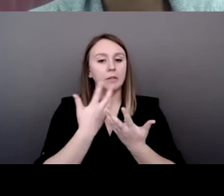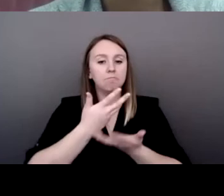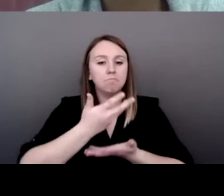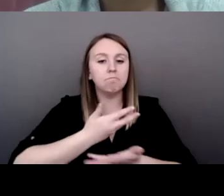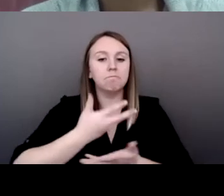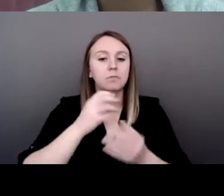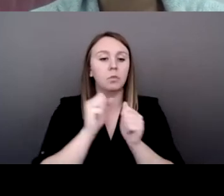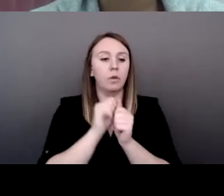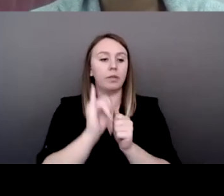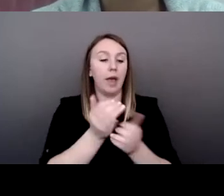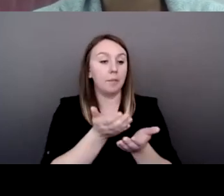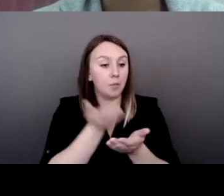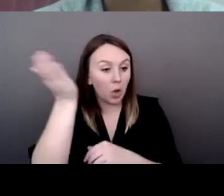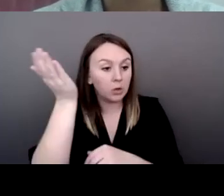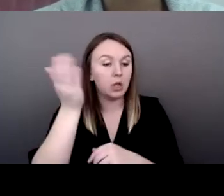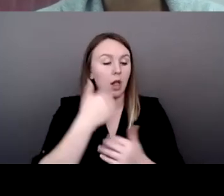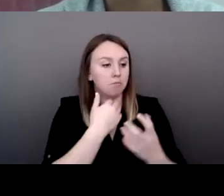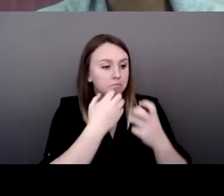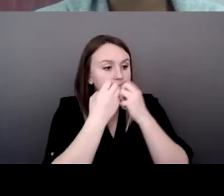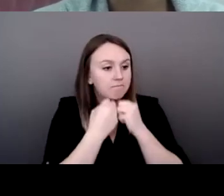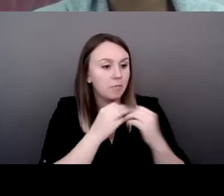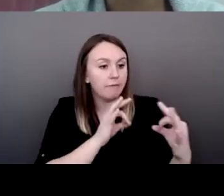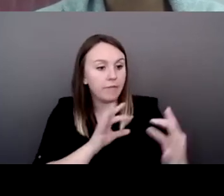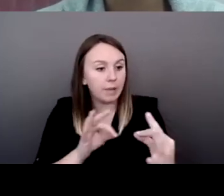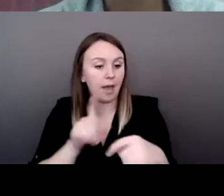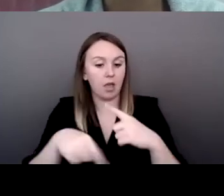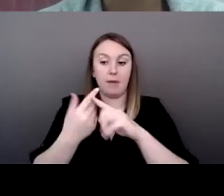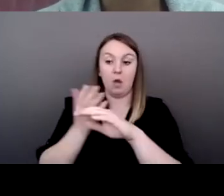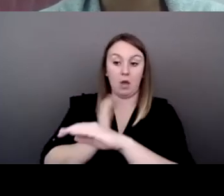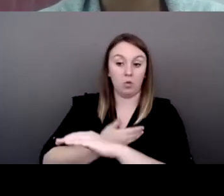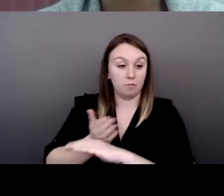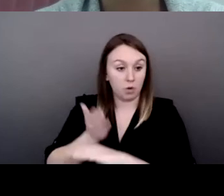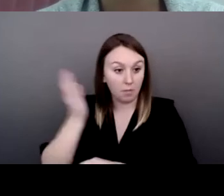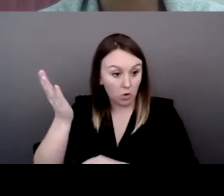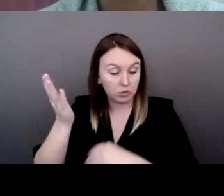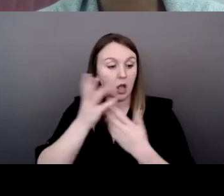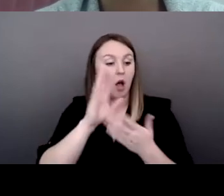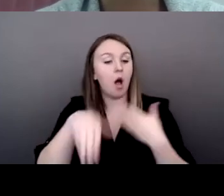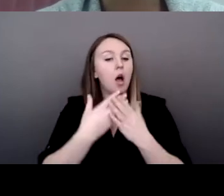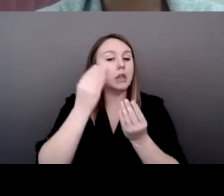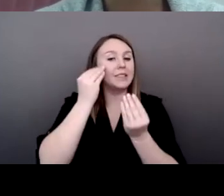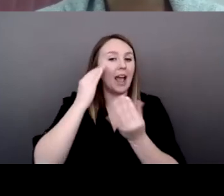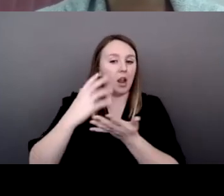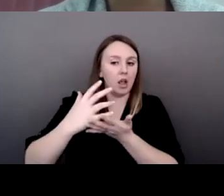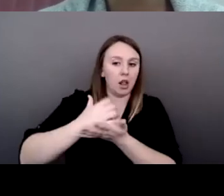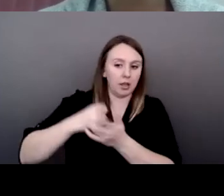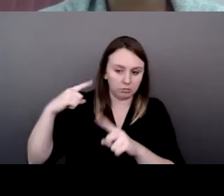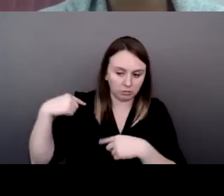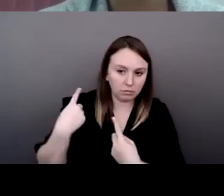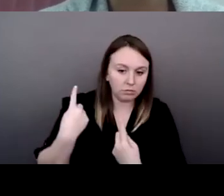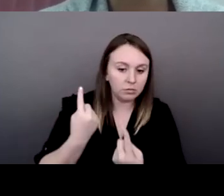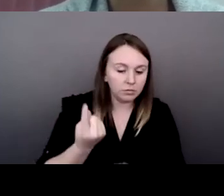towards the proposal and the process and the data, you know, all along the way. And